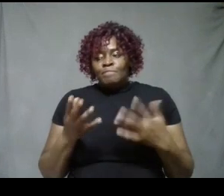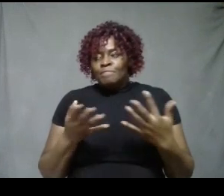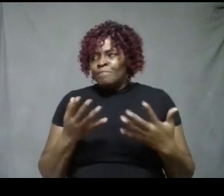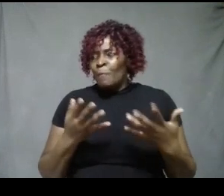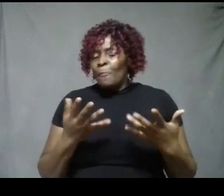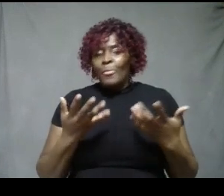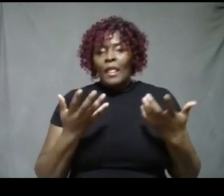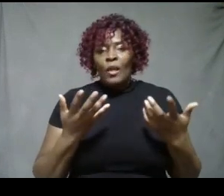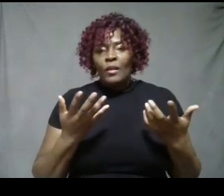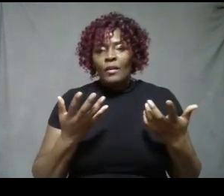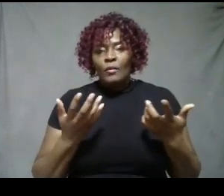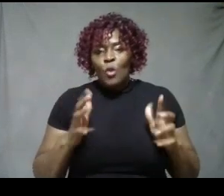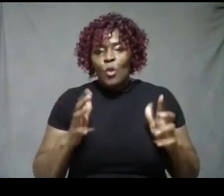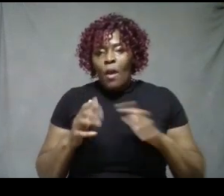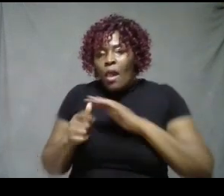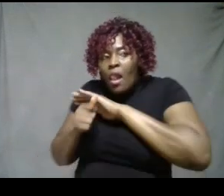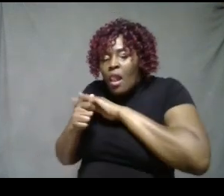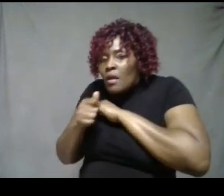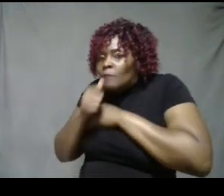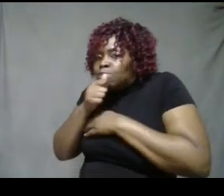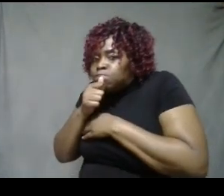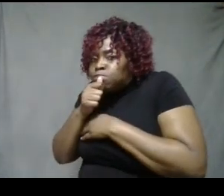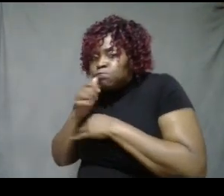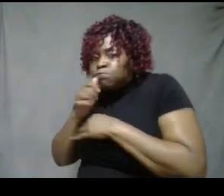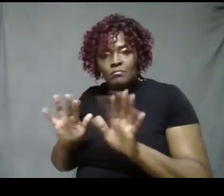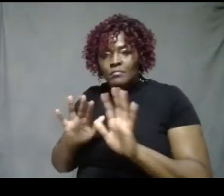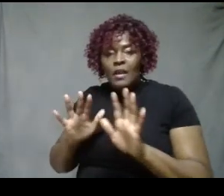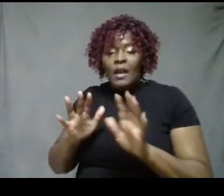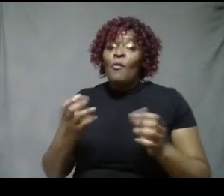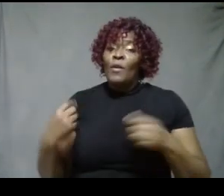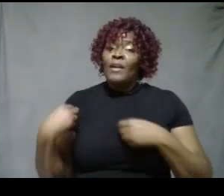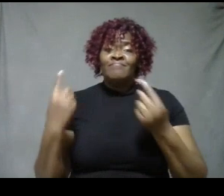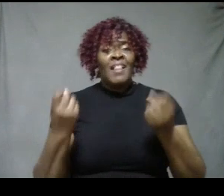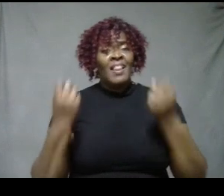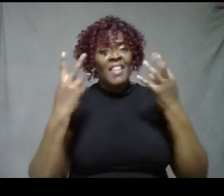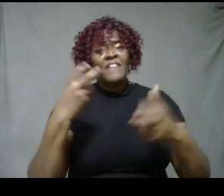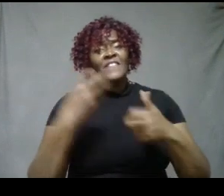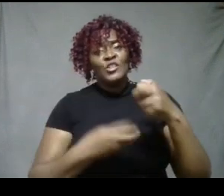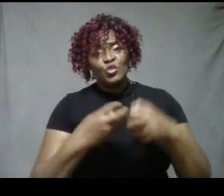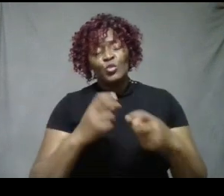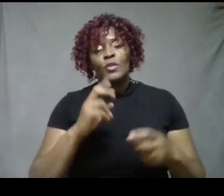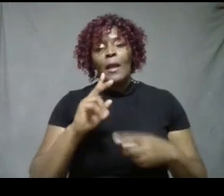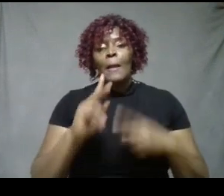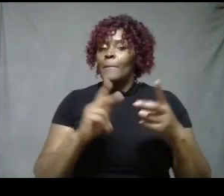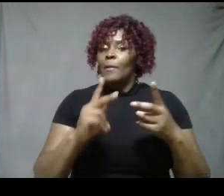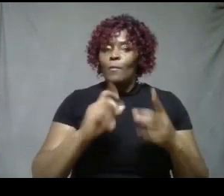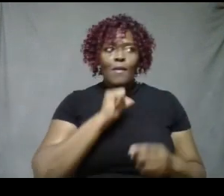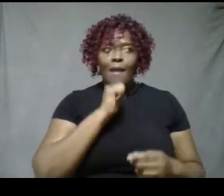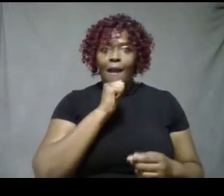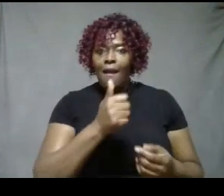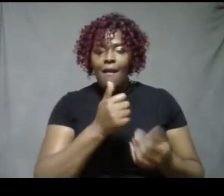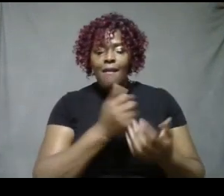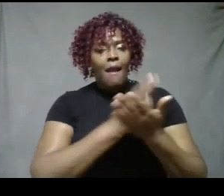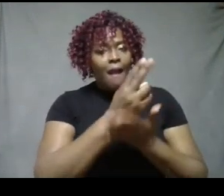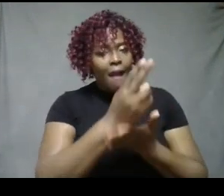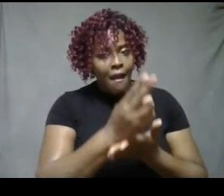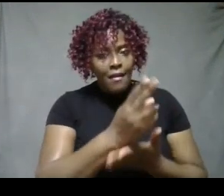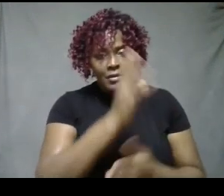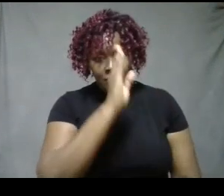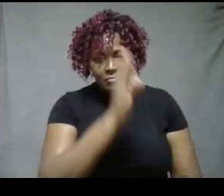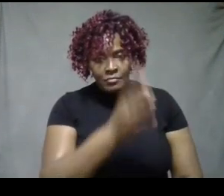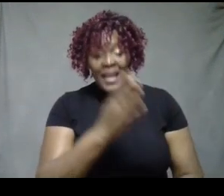without being transparent. We've had a lot of issues in this town where people were not transparent and some of them